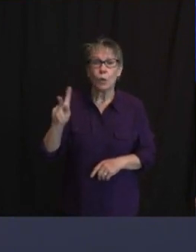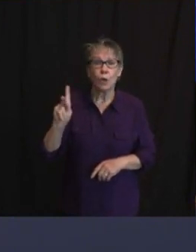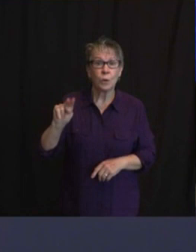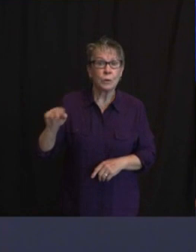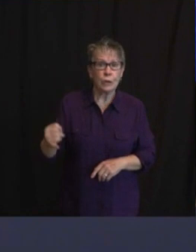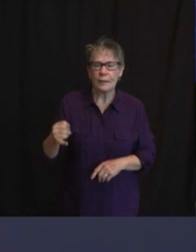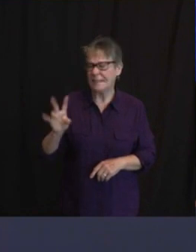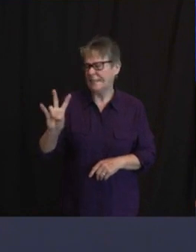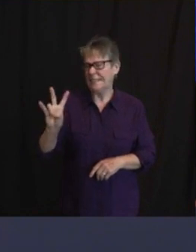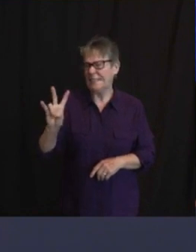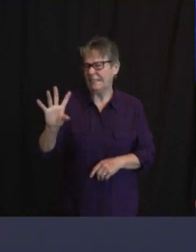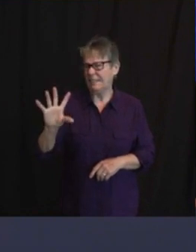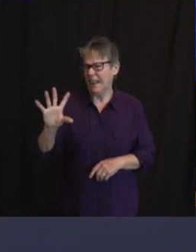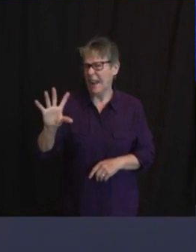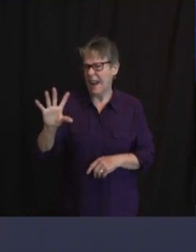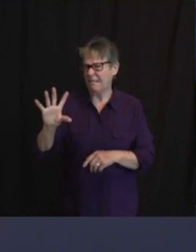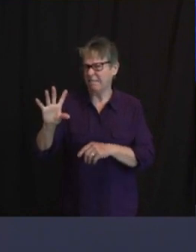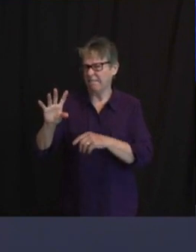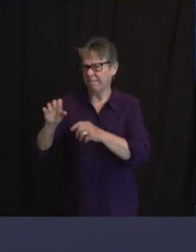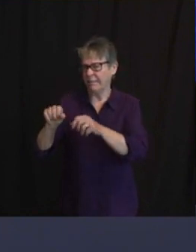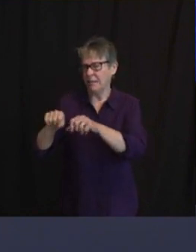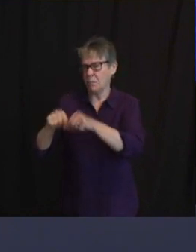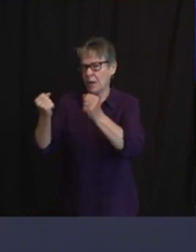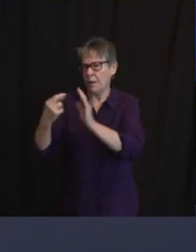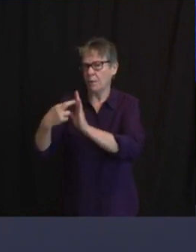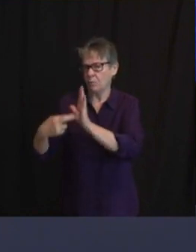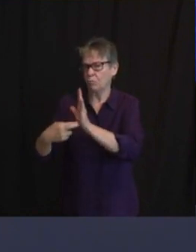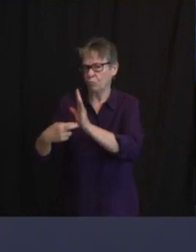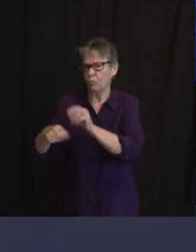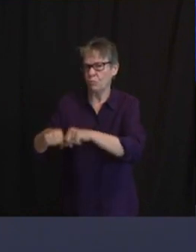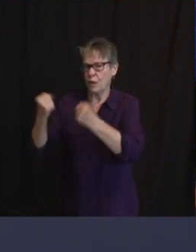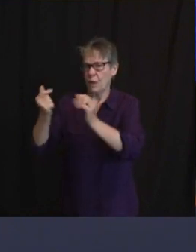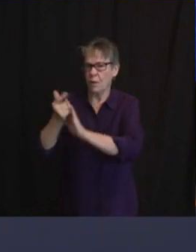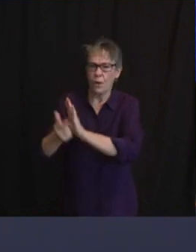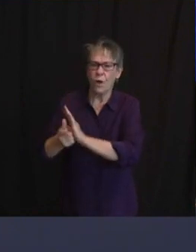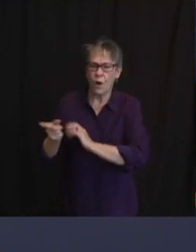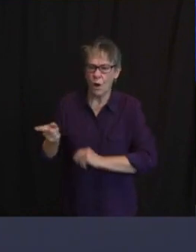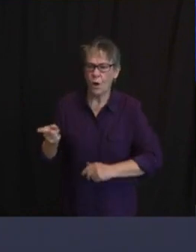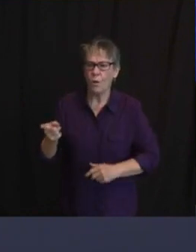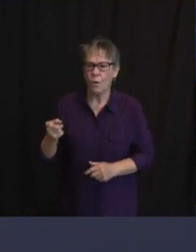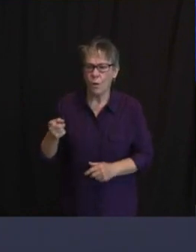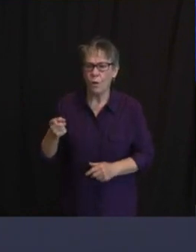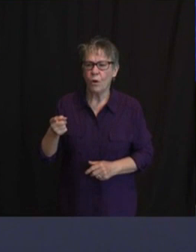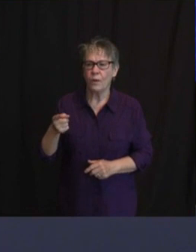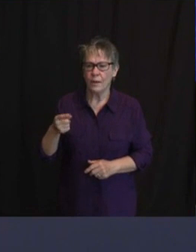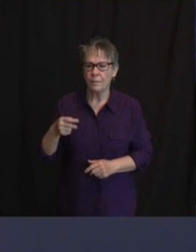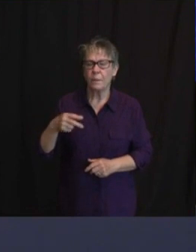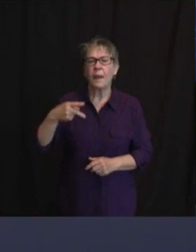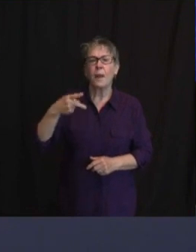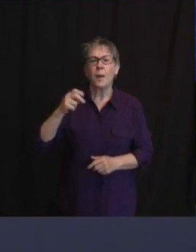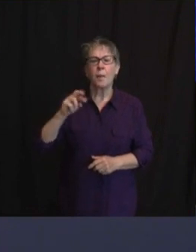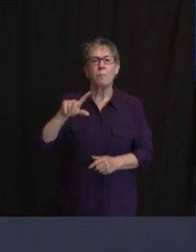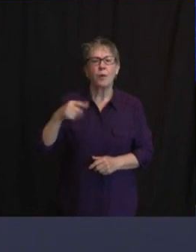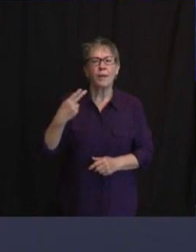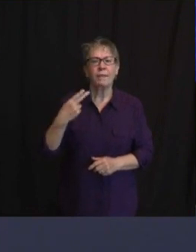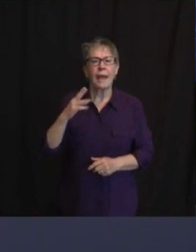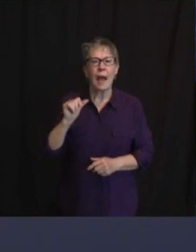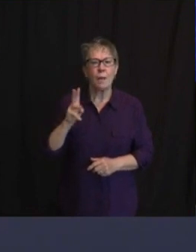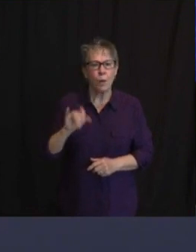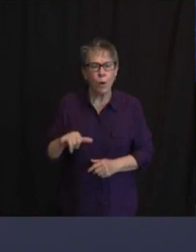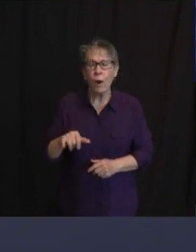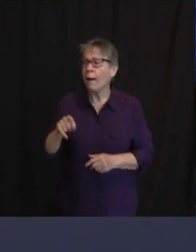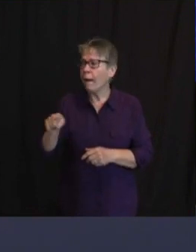cited for opening and having open a non-essential business. In Teaneck, a car wash owner was